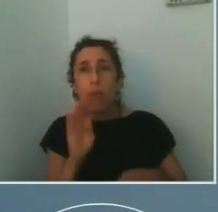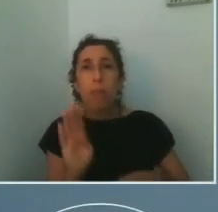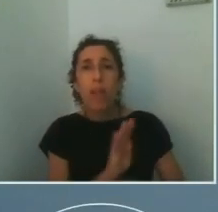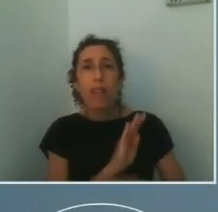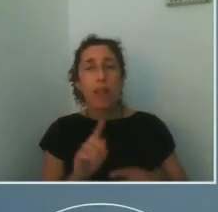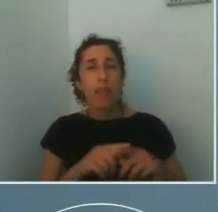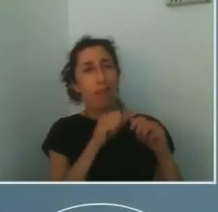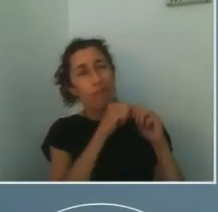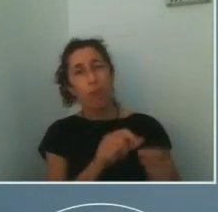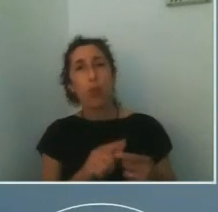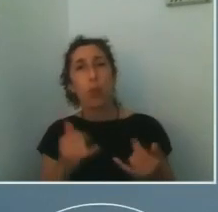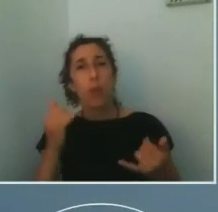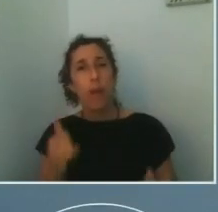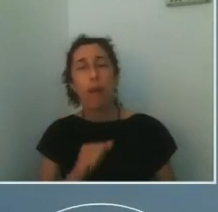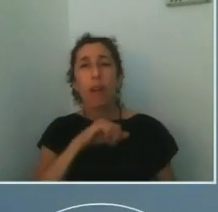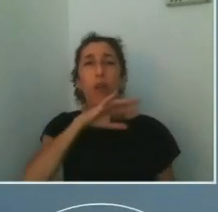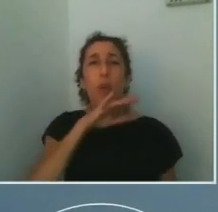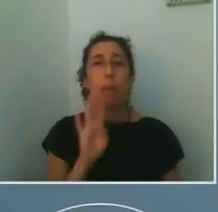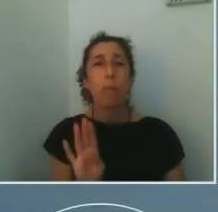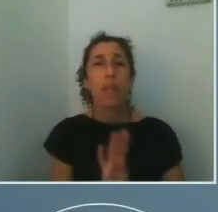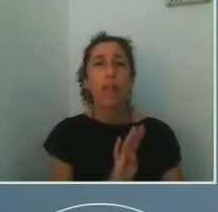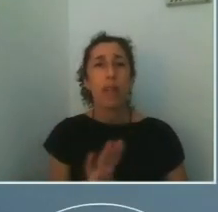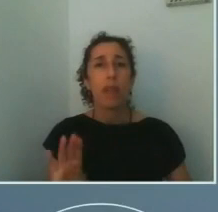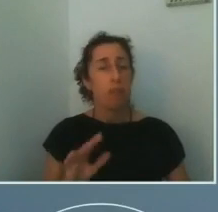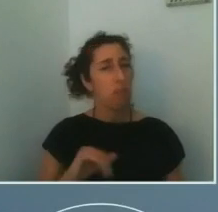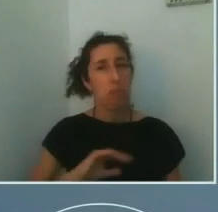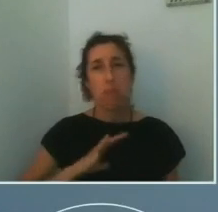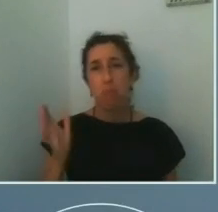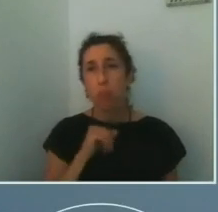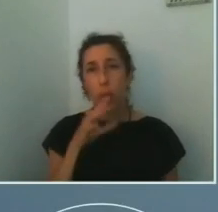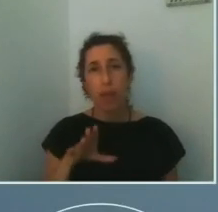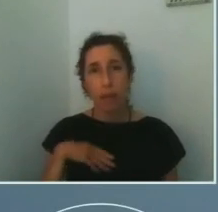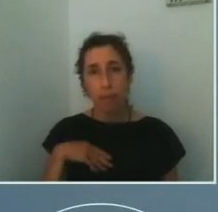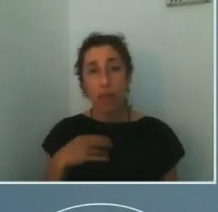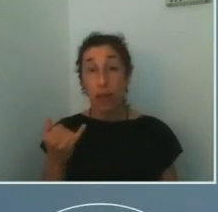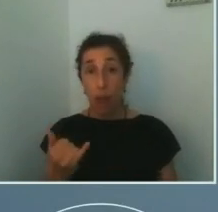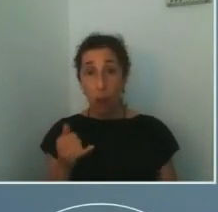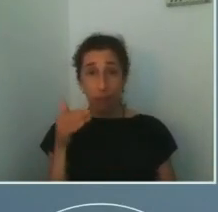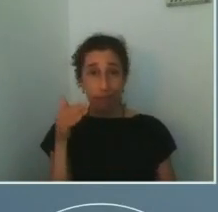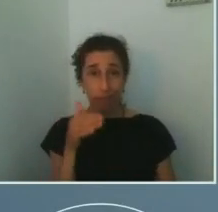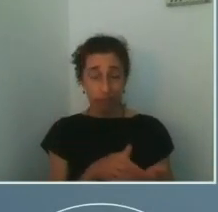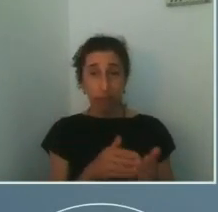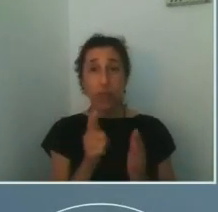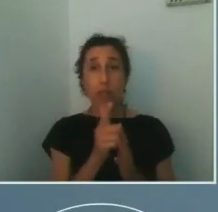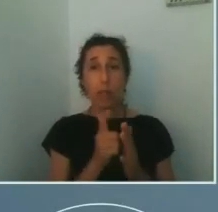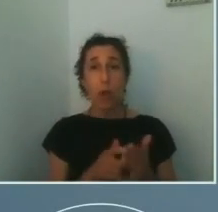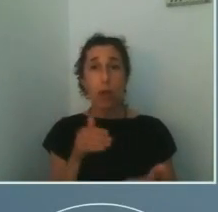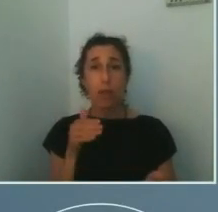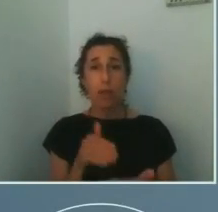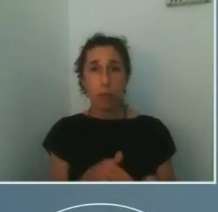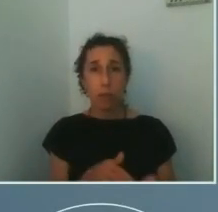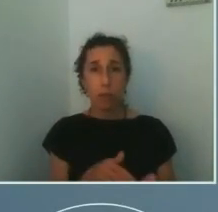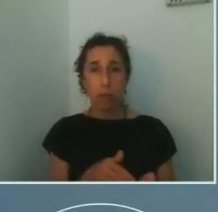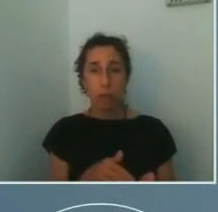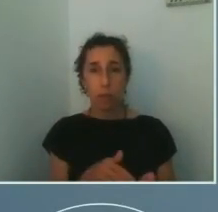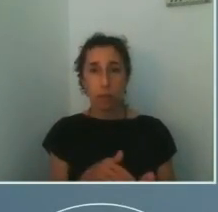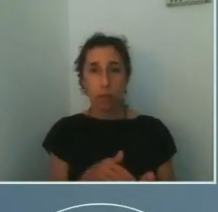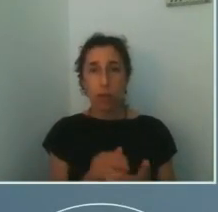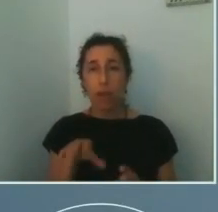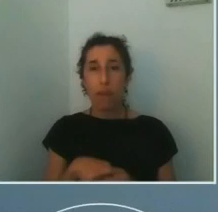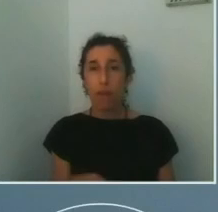York's charitable laws, but that isn't the only state in which the organization has a presence. So